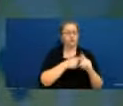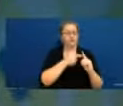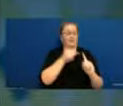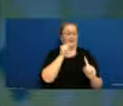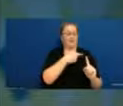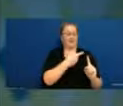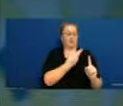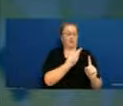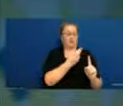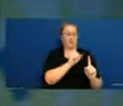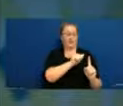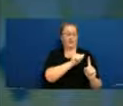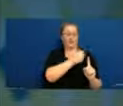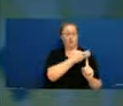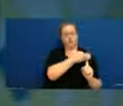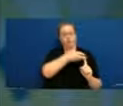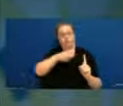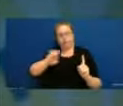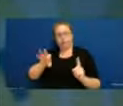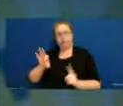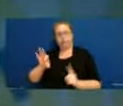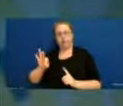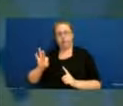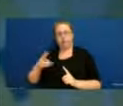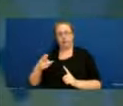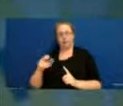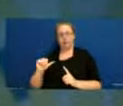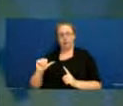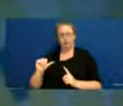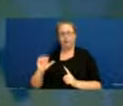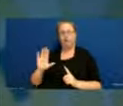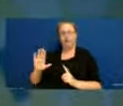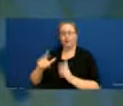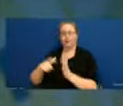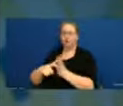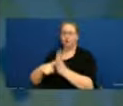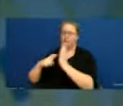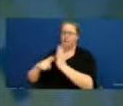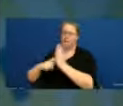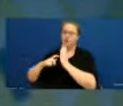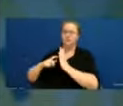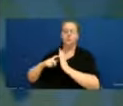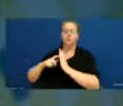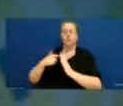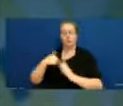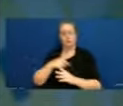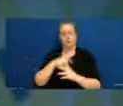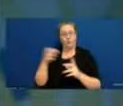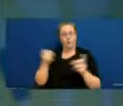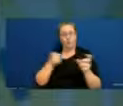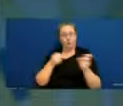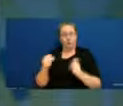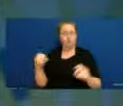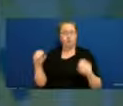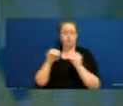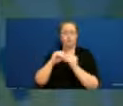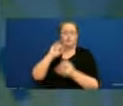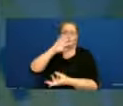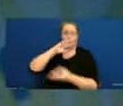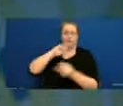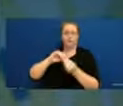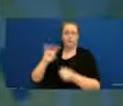in particular from the Provincial Health Services Authority to the Fraser Health Authority, to meet the extraordinary demand there. It's our intention to